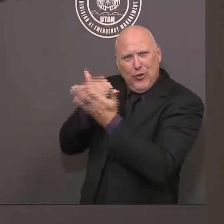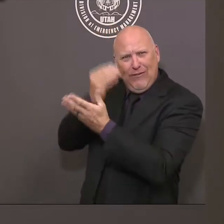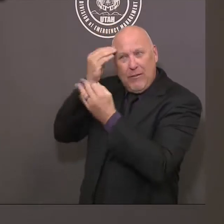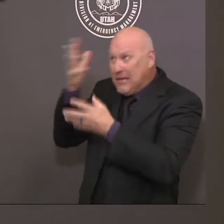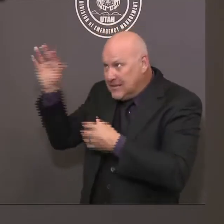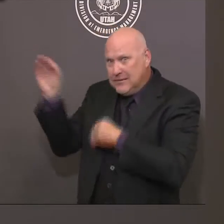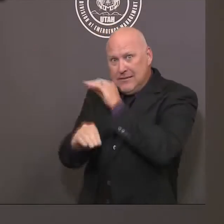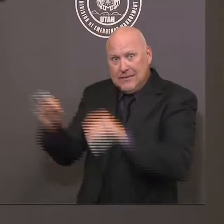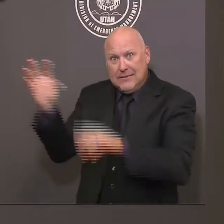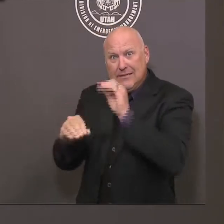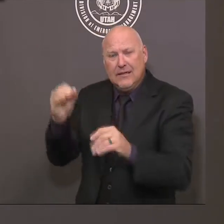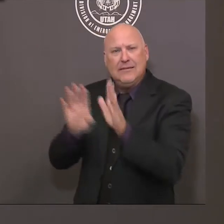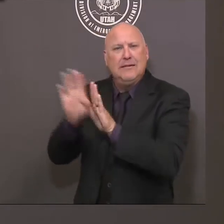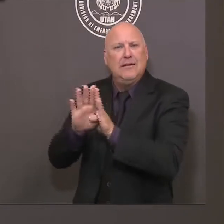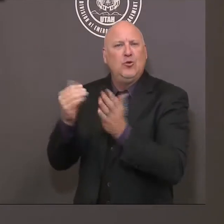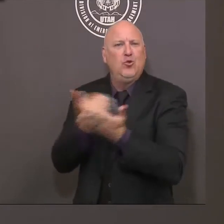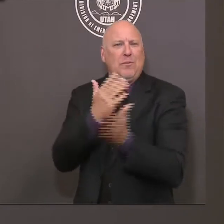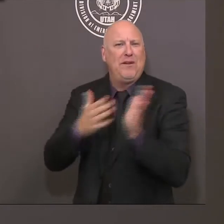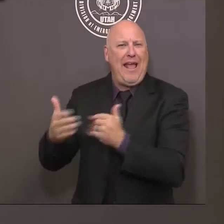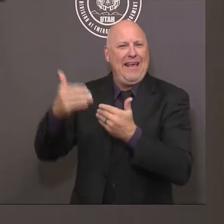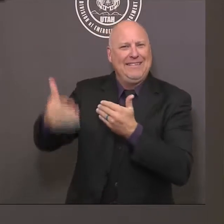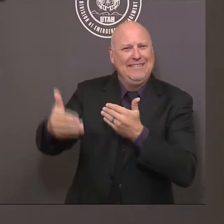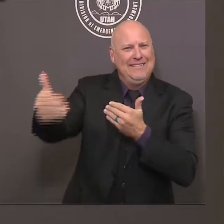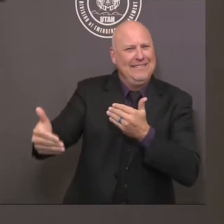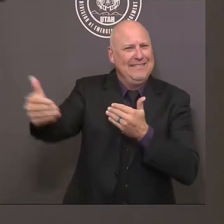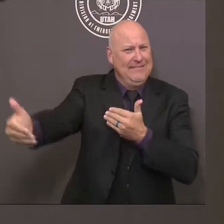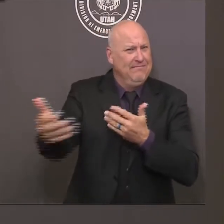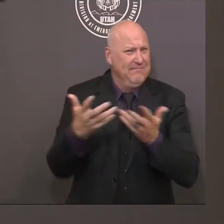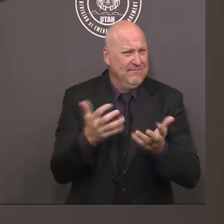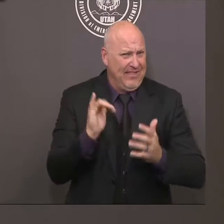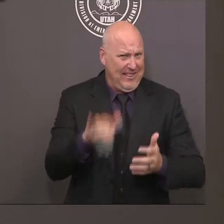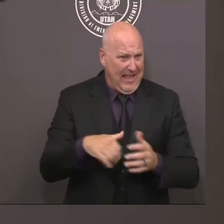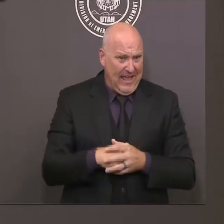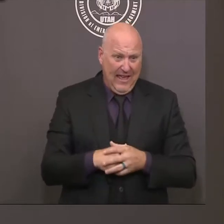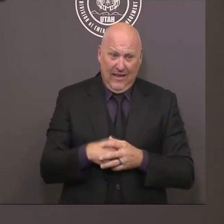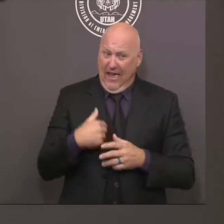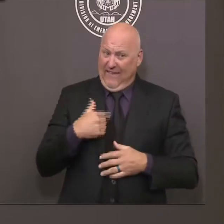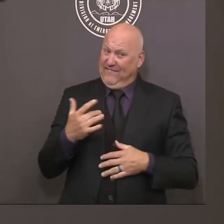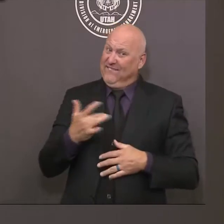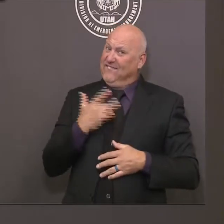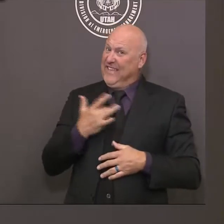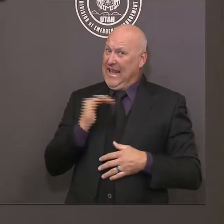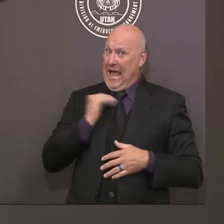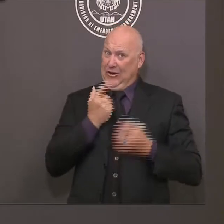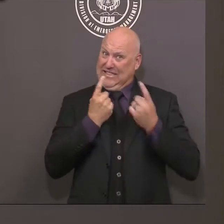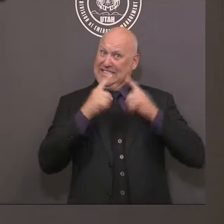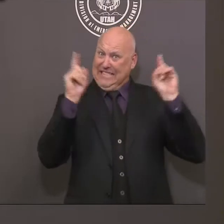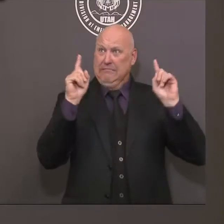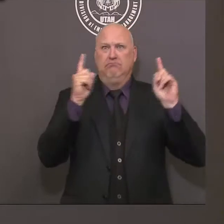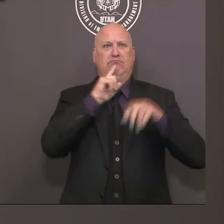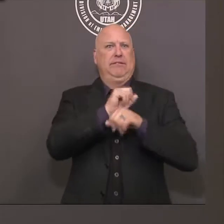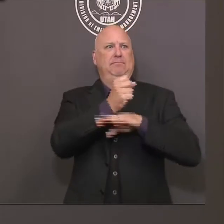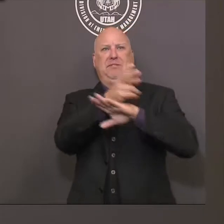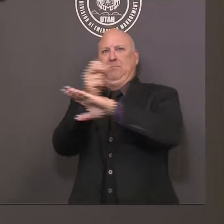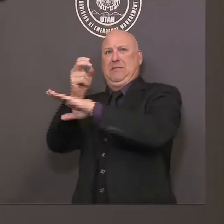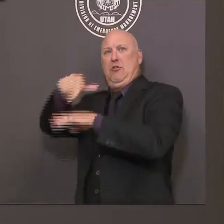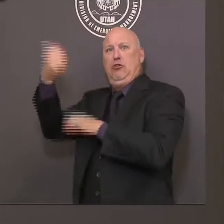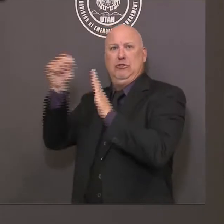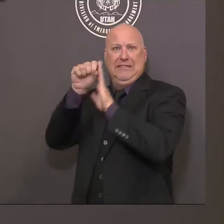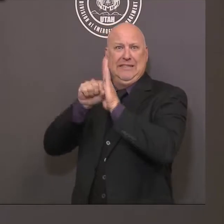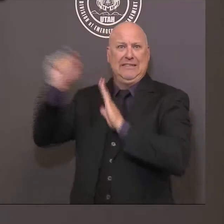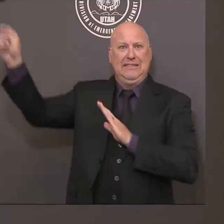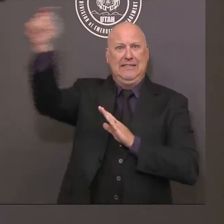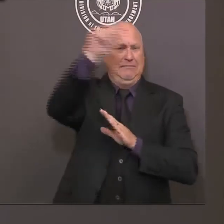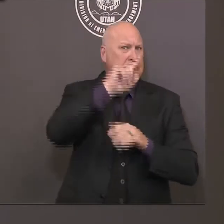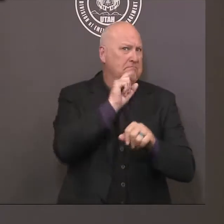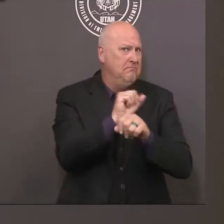because of our efforts on having a plan. This latest version lays out the foundation for recovery. That's